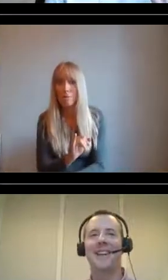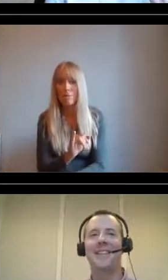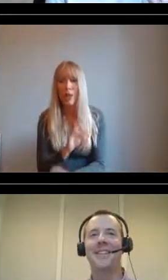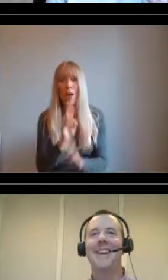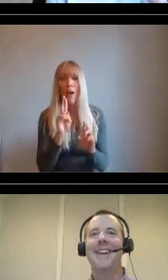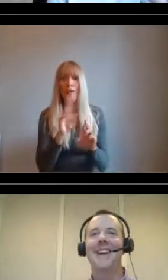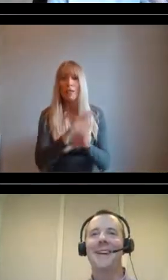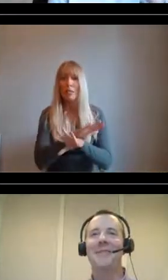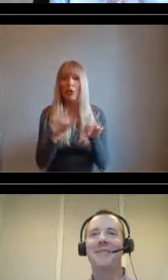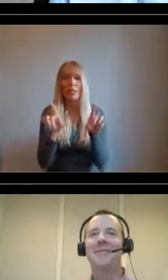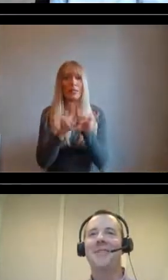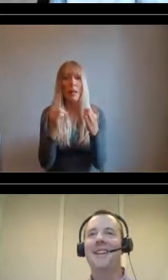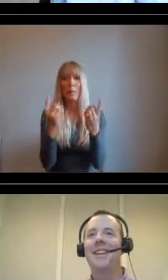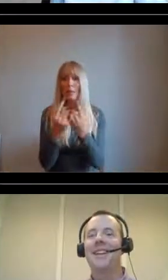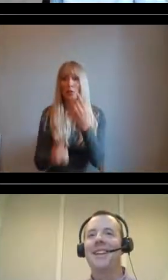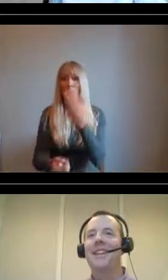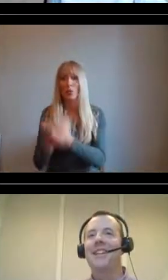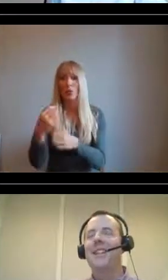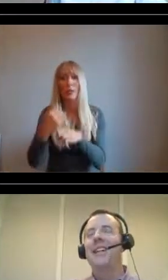issue as Gary.